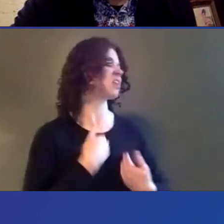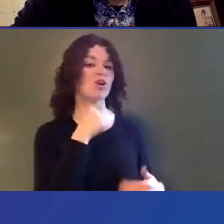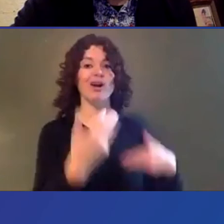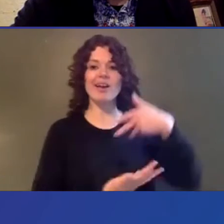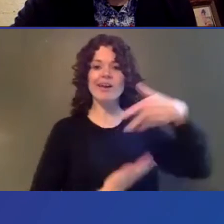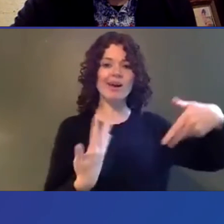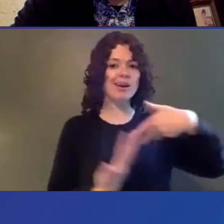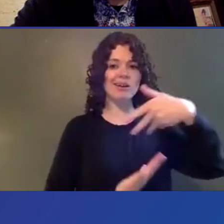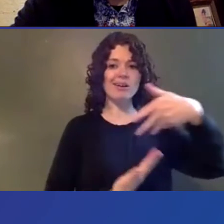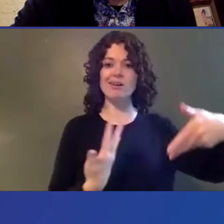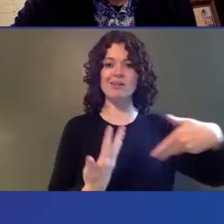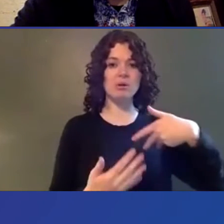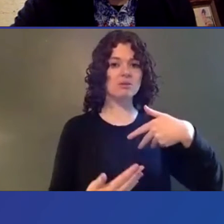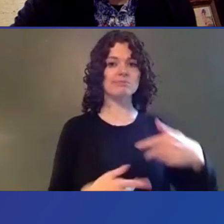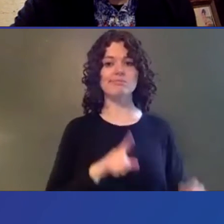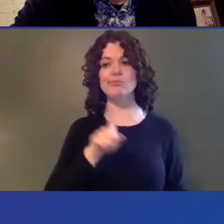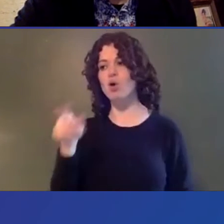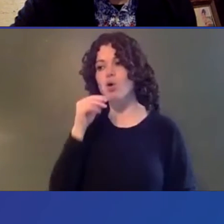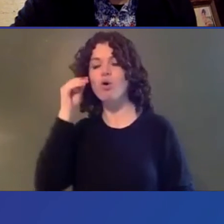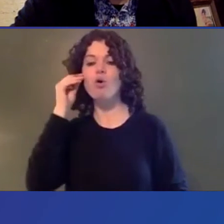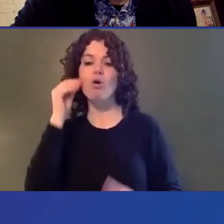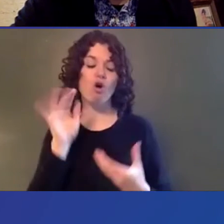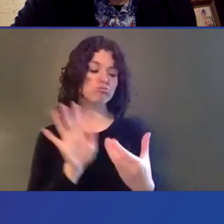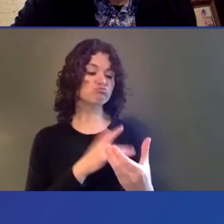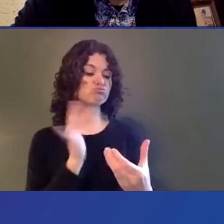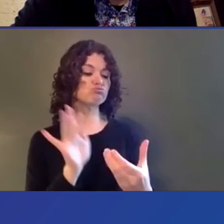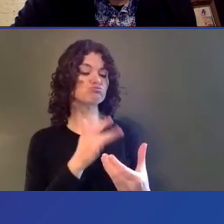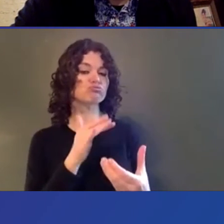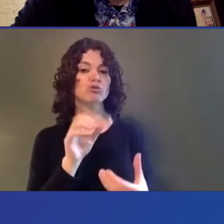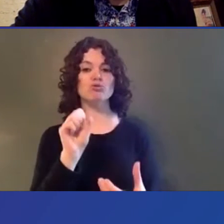more time on social media, both to